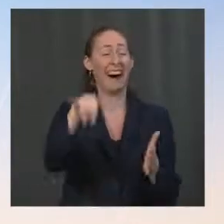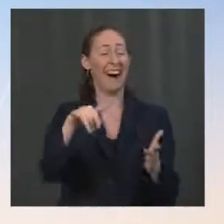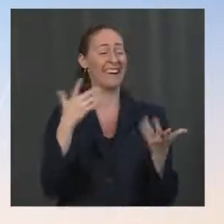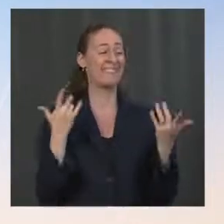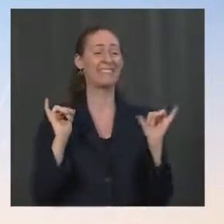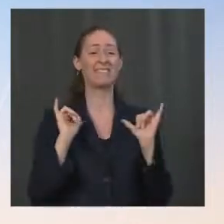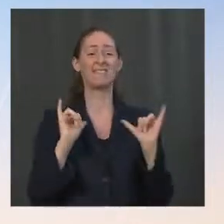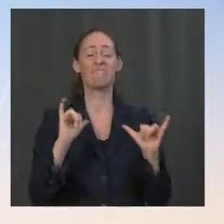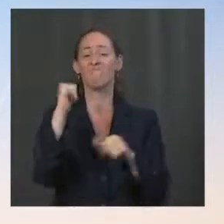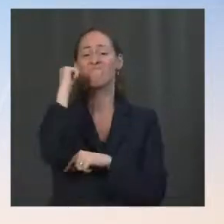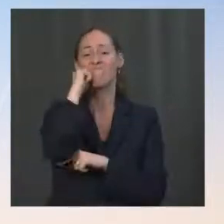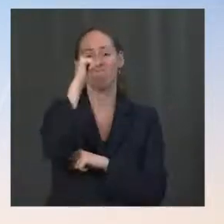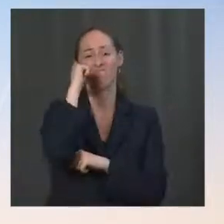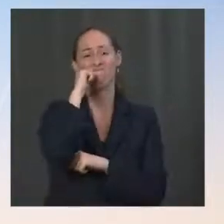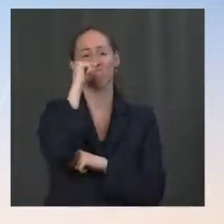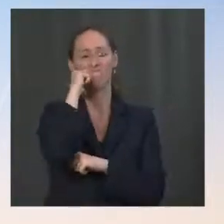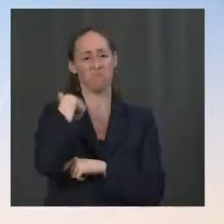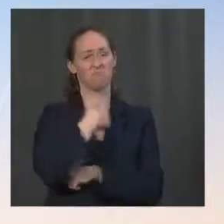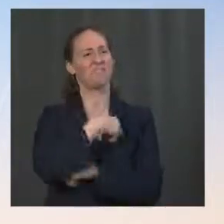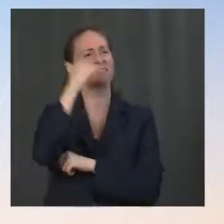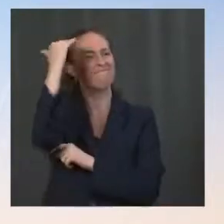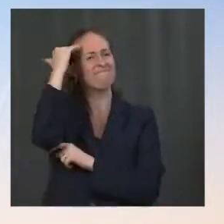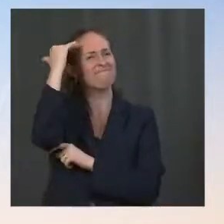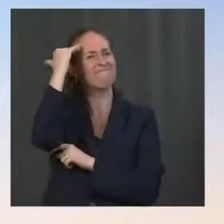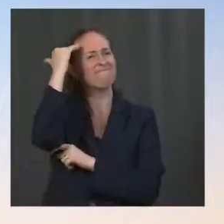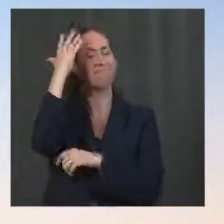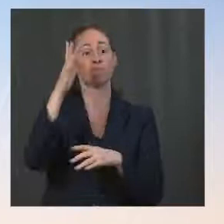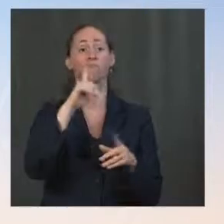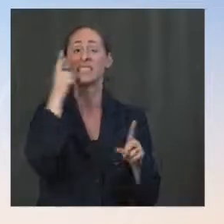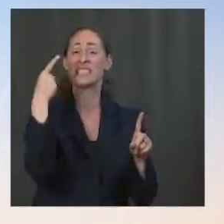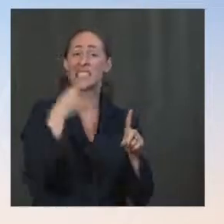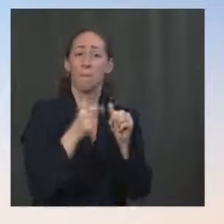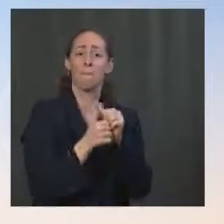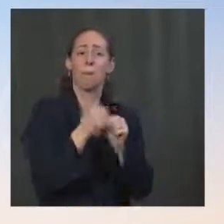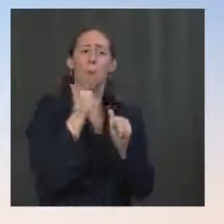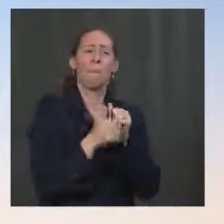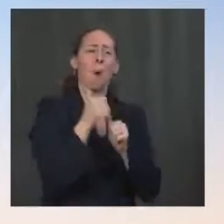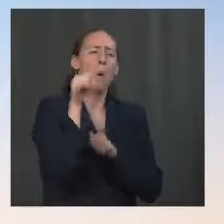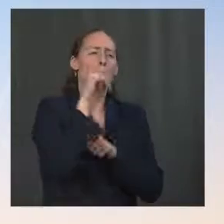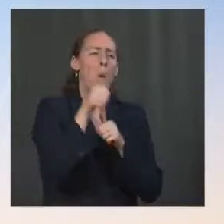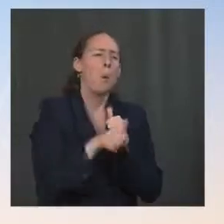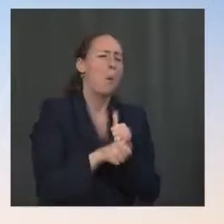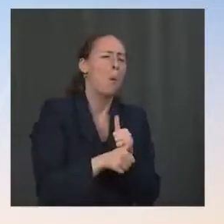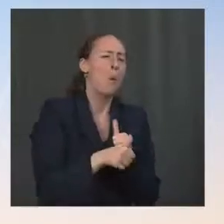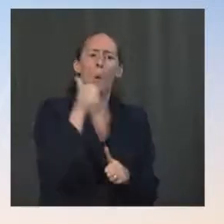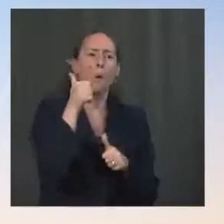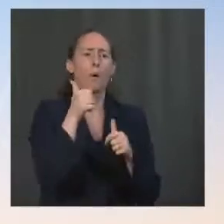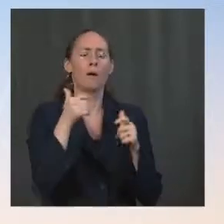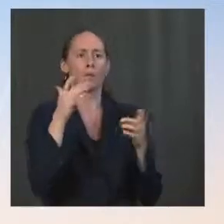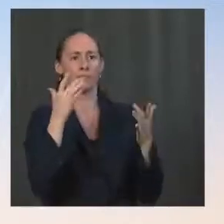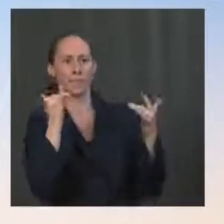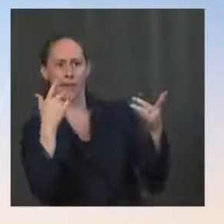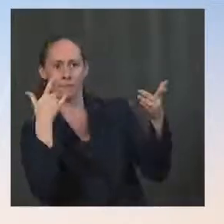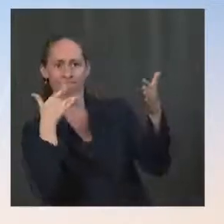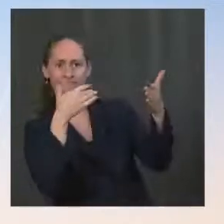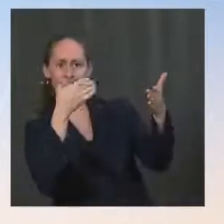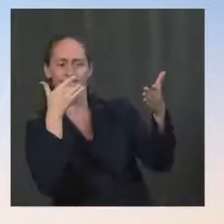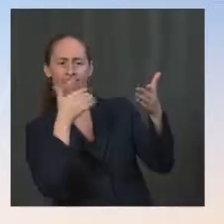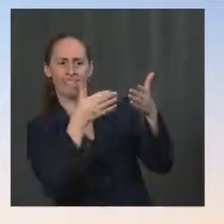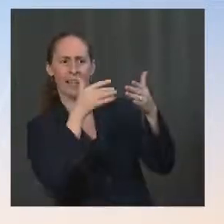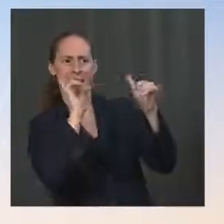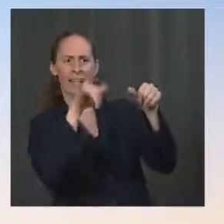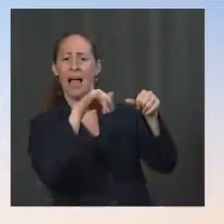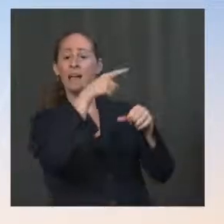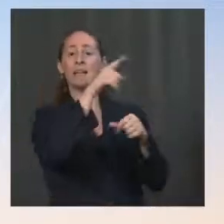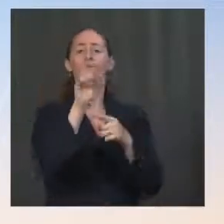This is the most dangerous part of the mission. This is the retrograde period of the mission. And what that means is that this is the period of time